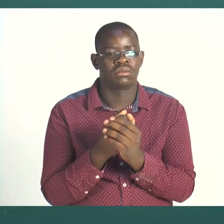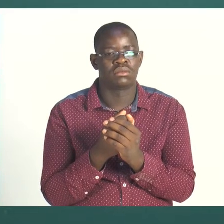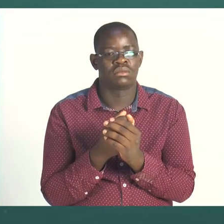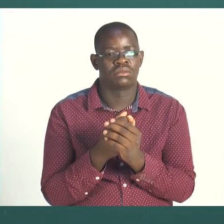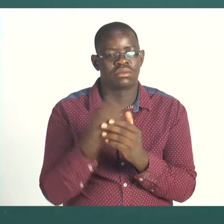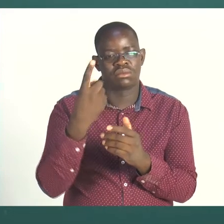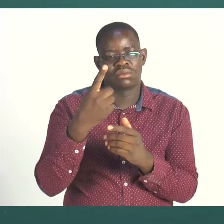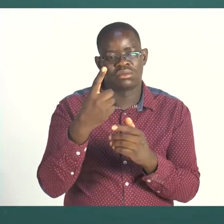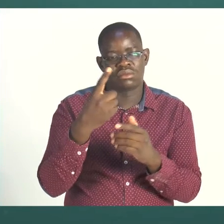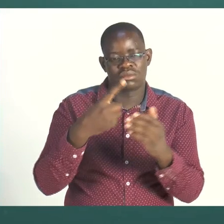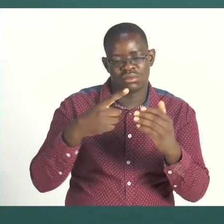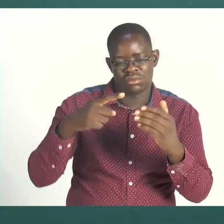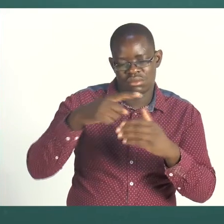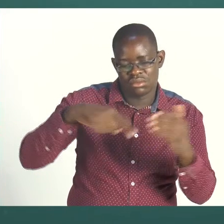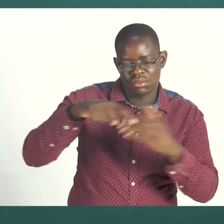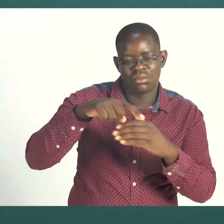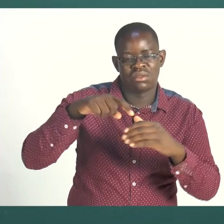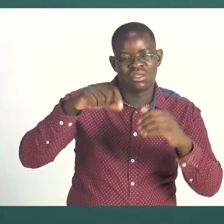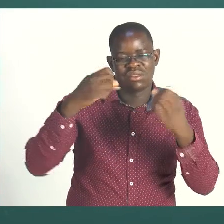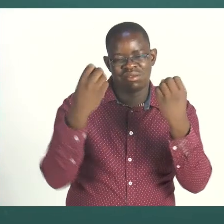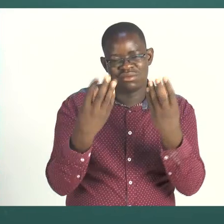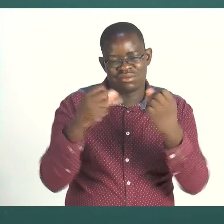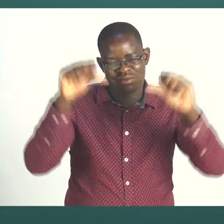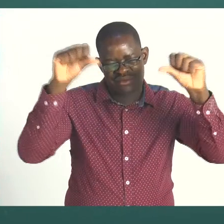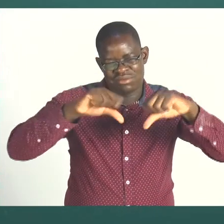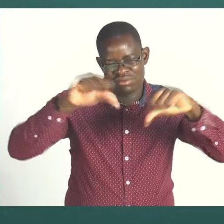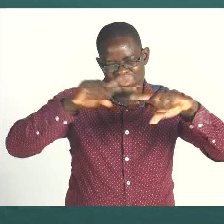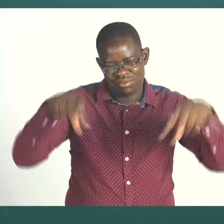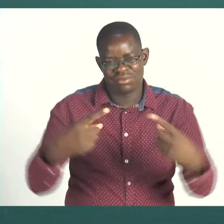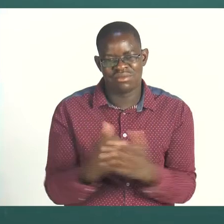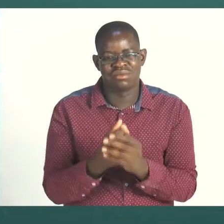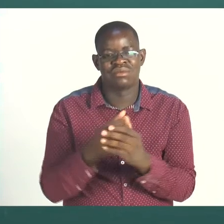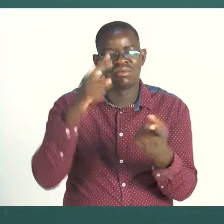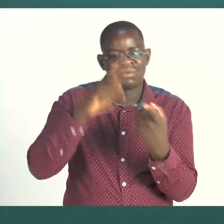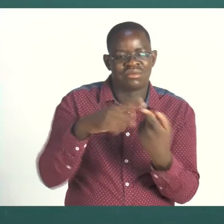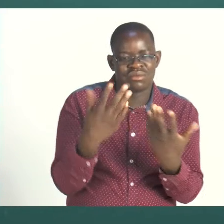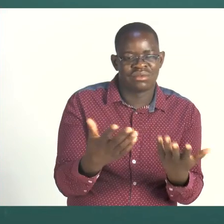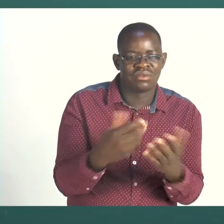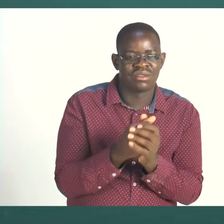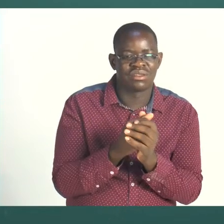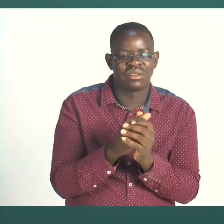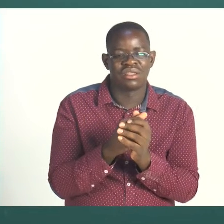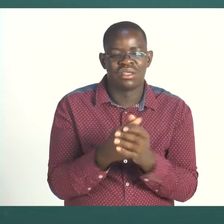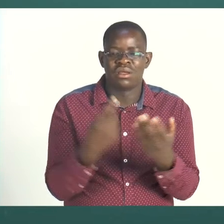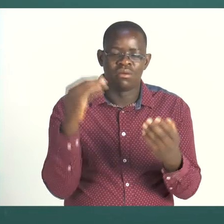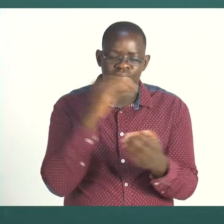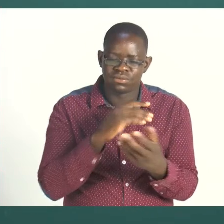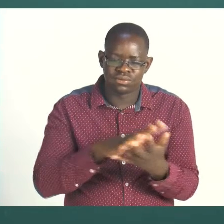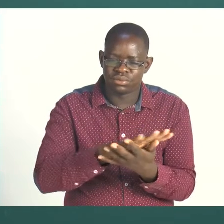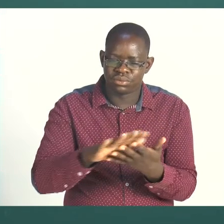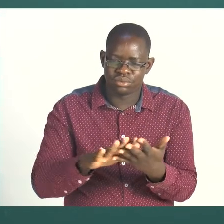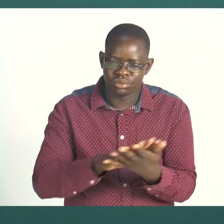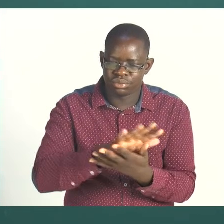But extensive management has a lot of disadvantages, such as it causes overgrazing and